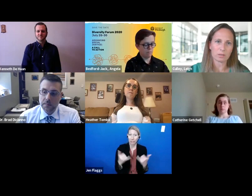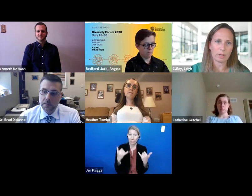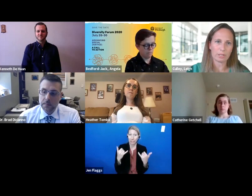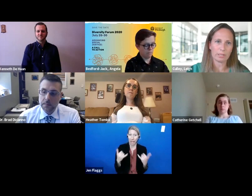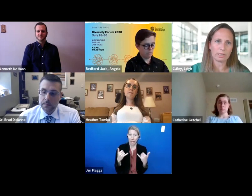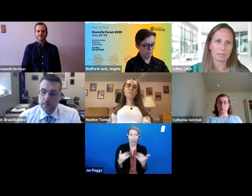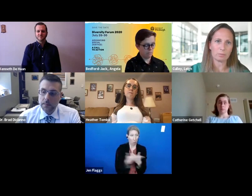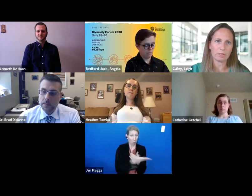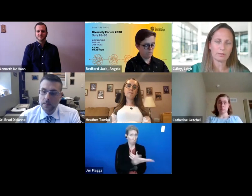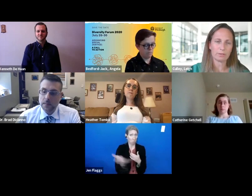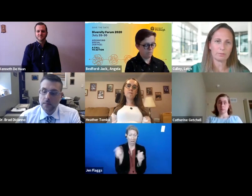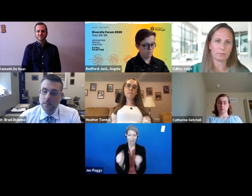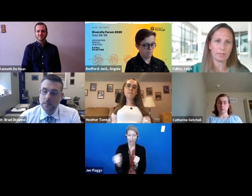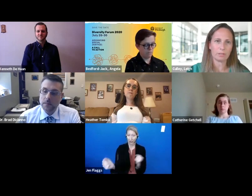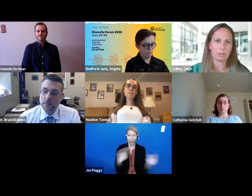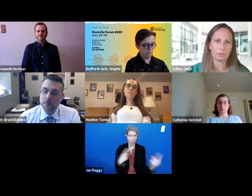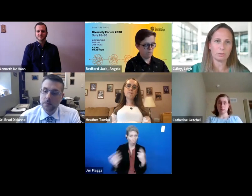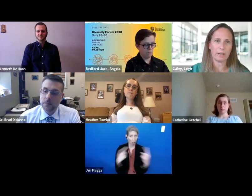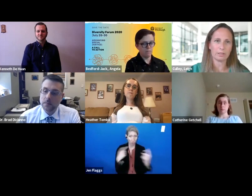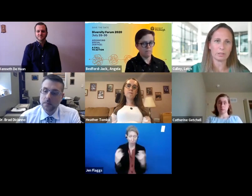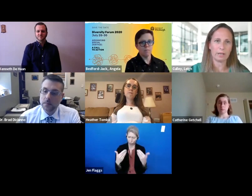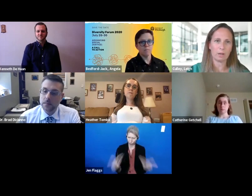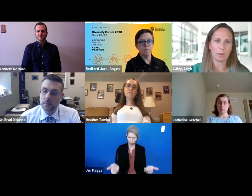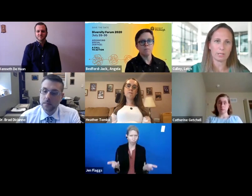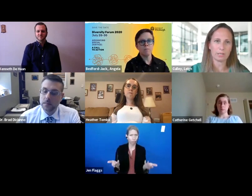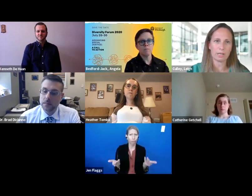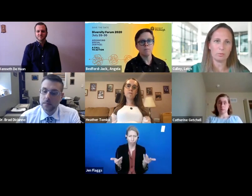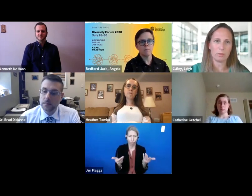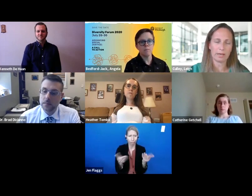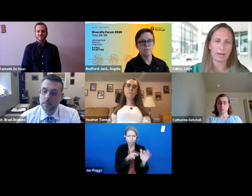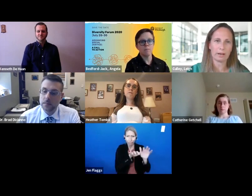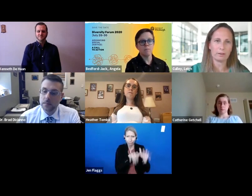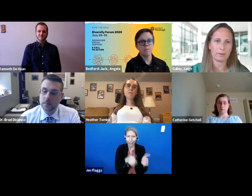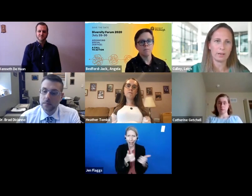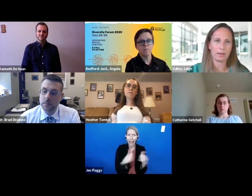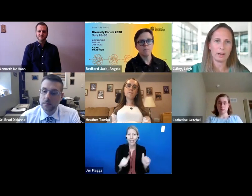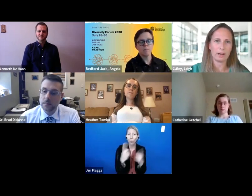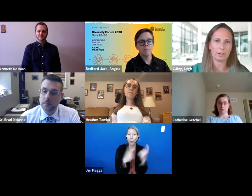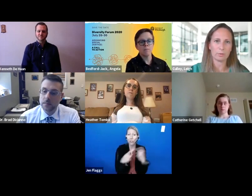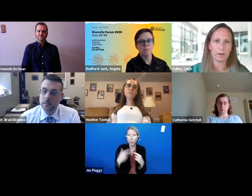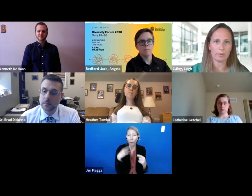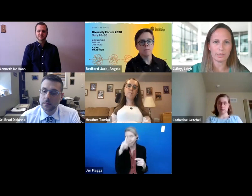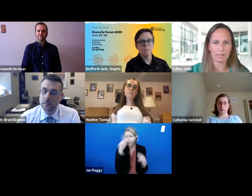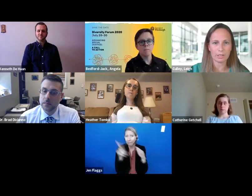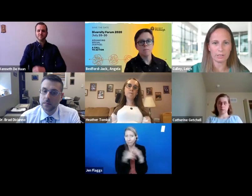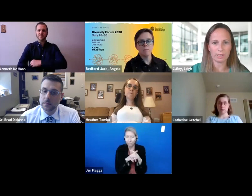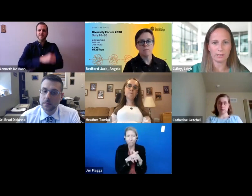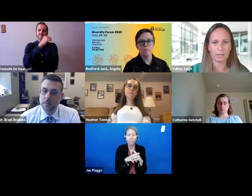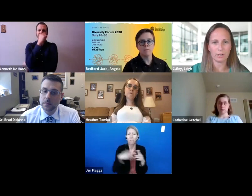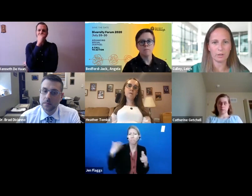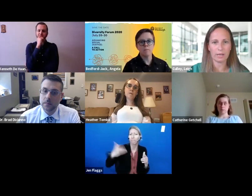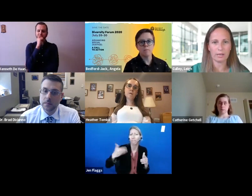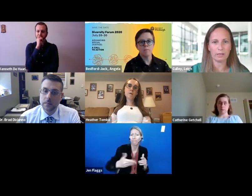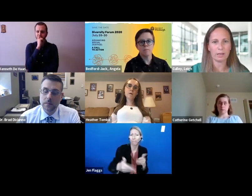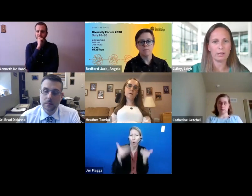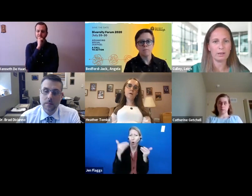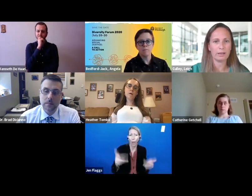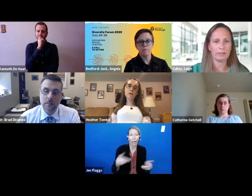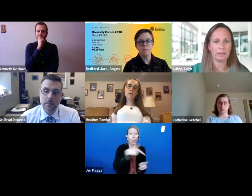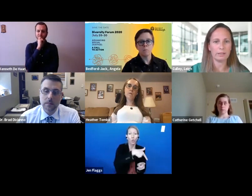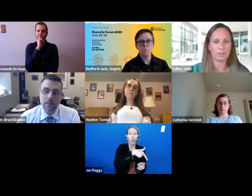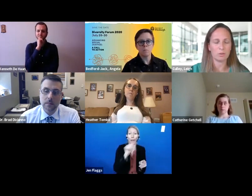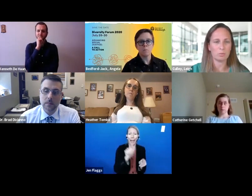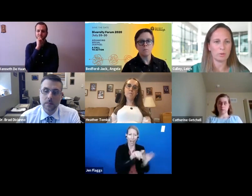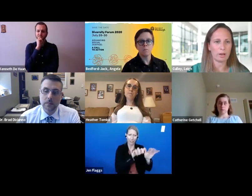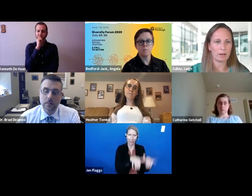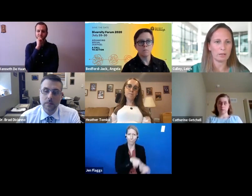You will have an opportunity to ask questions, so please feel free to enter any questions that you may have throughout the session in the Q&A